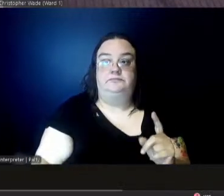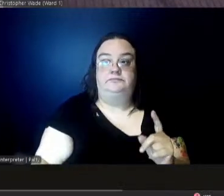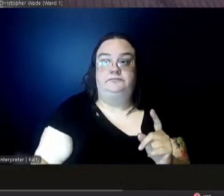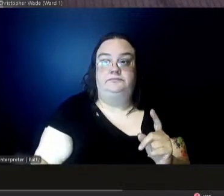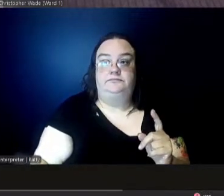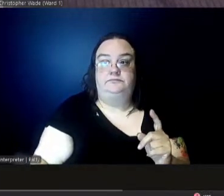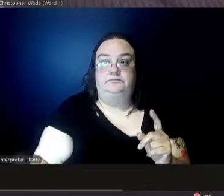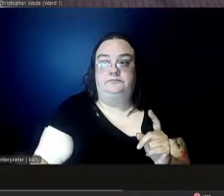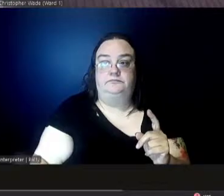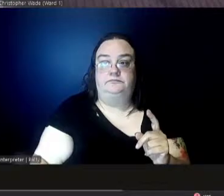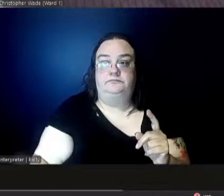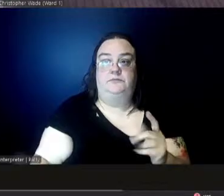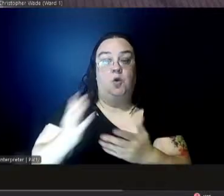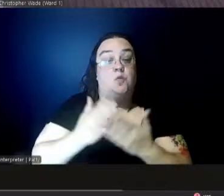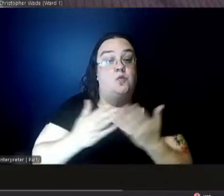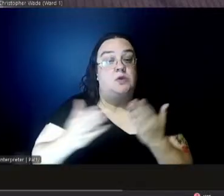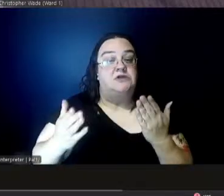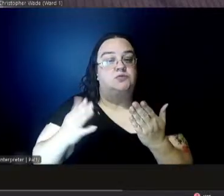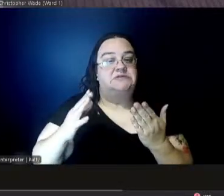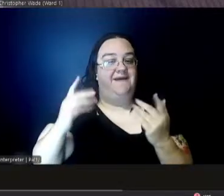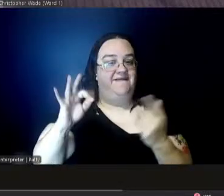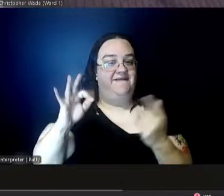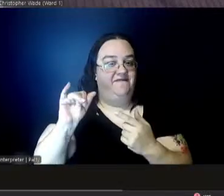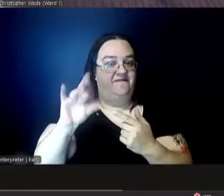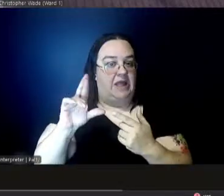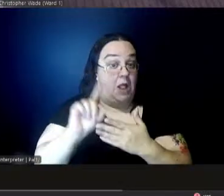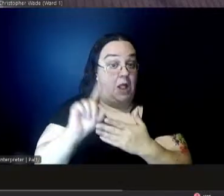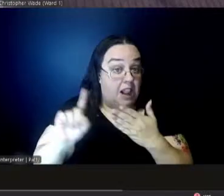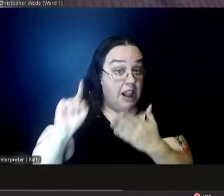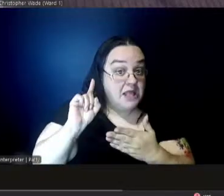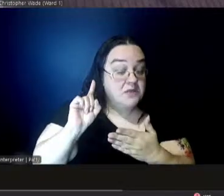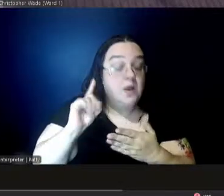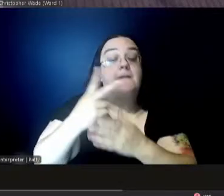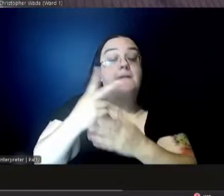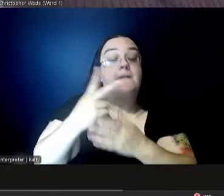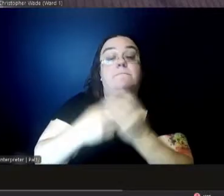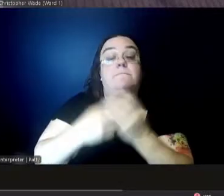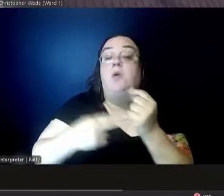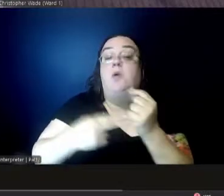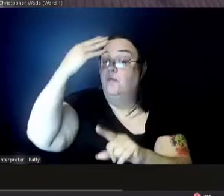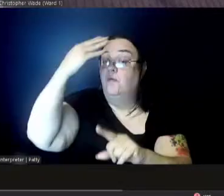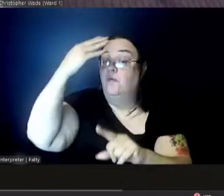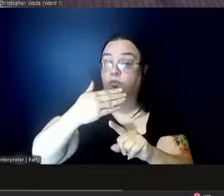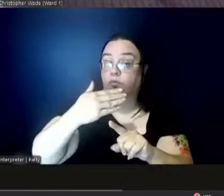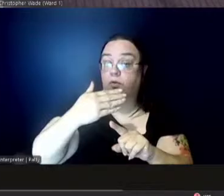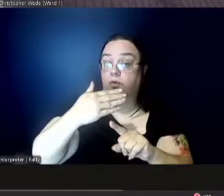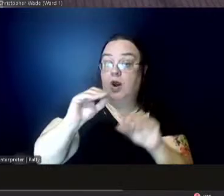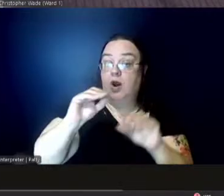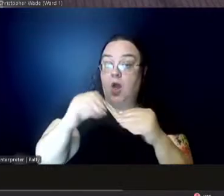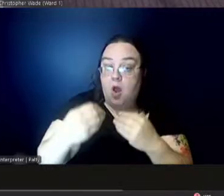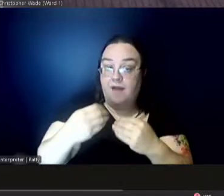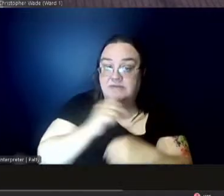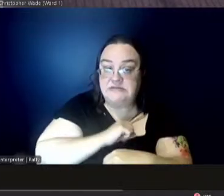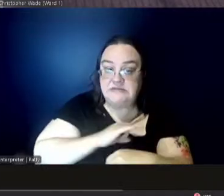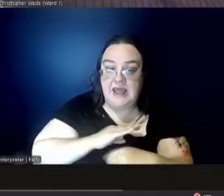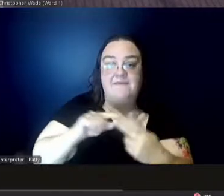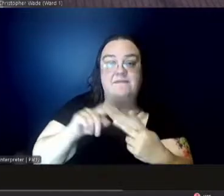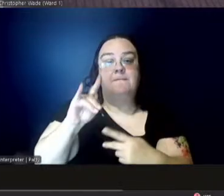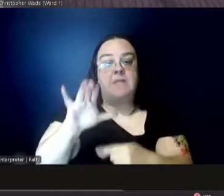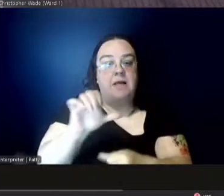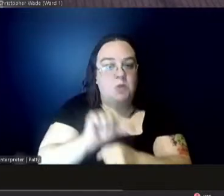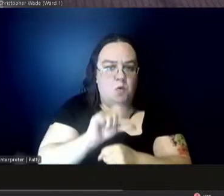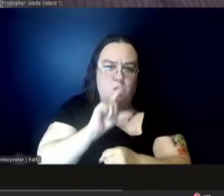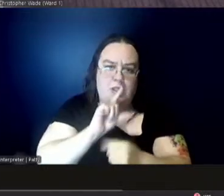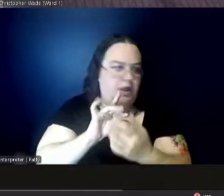resource fair last week. Both the front office staff, Public Works, really came together to pull that